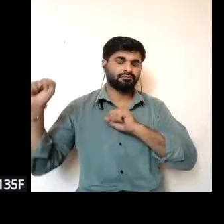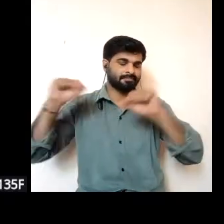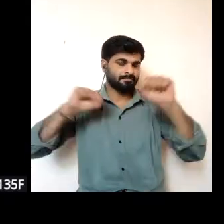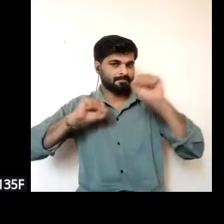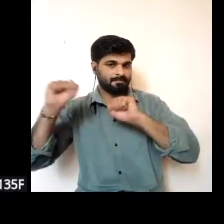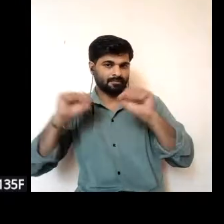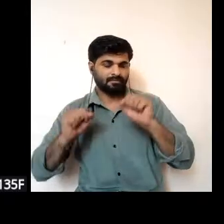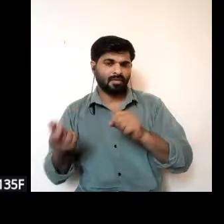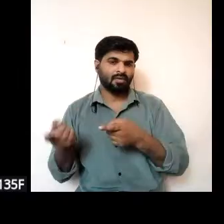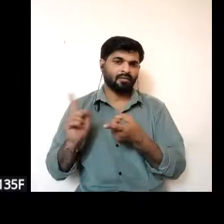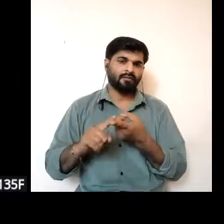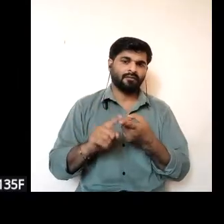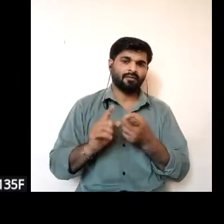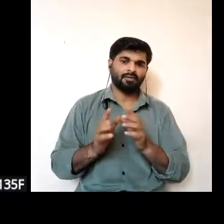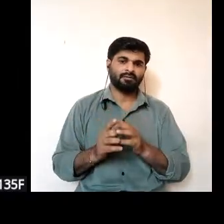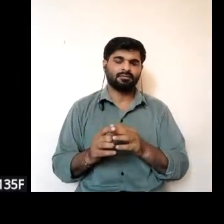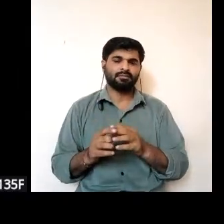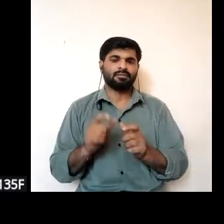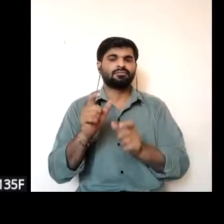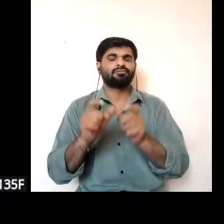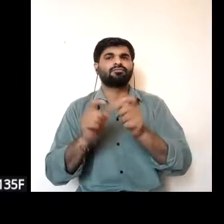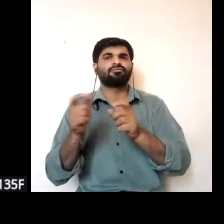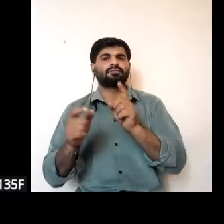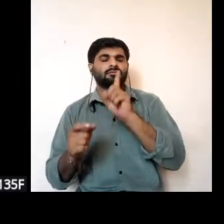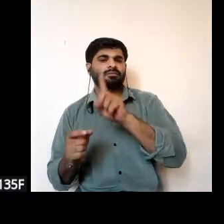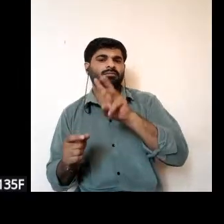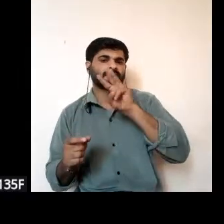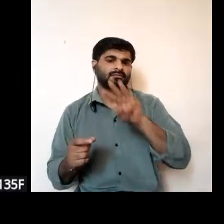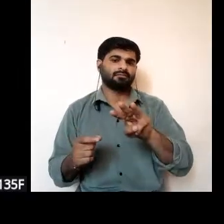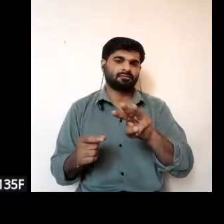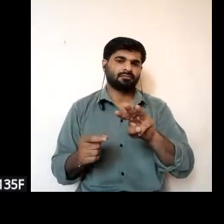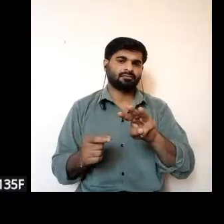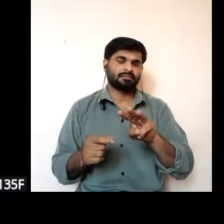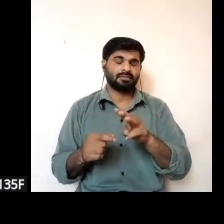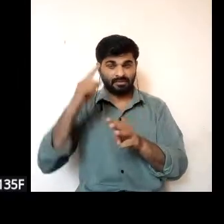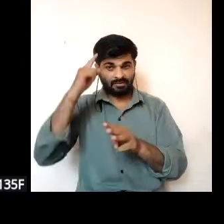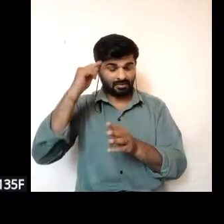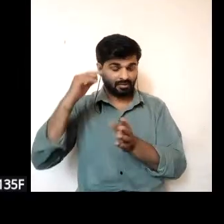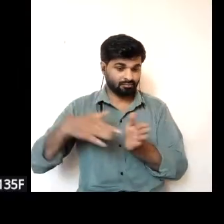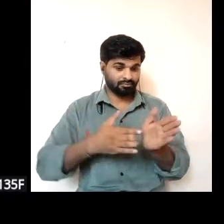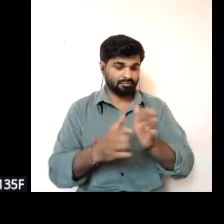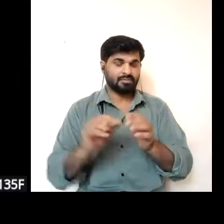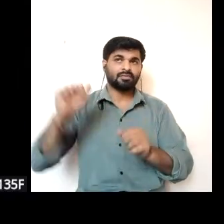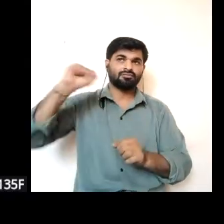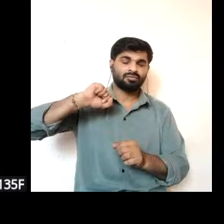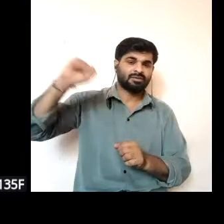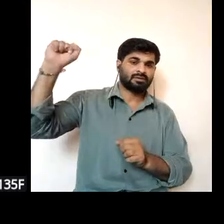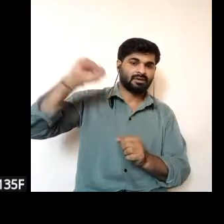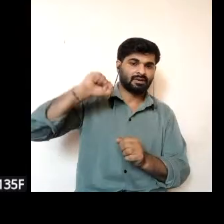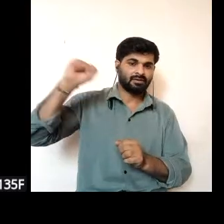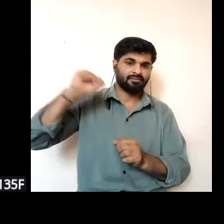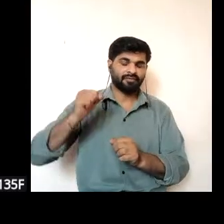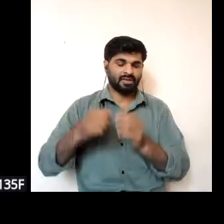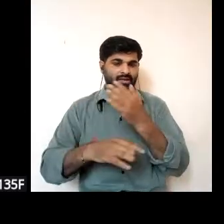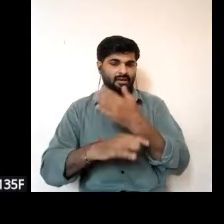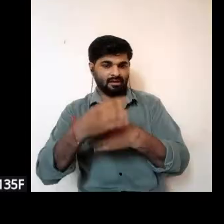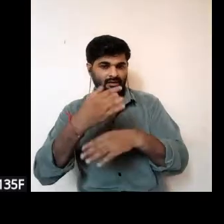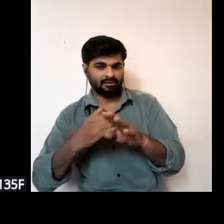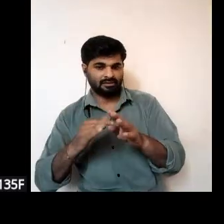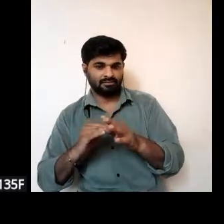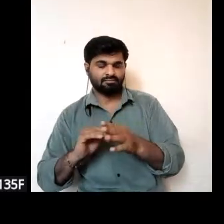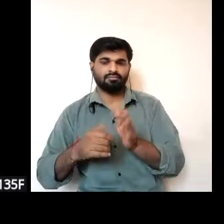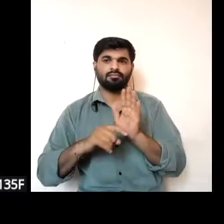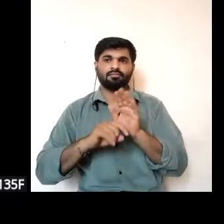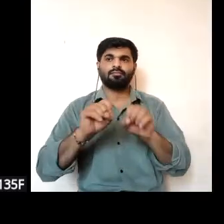happened. Thousands of people came onto the roads demanding inclusion of disability in the census.